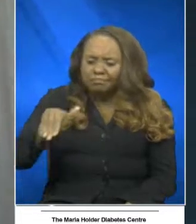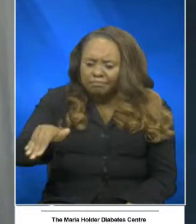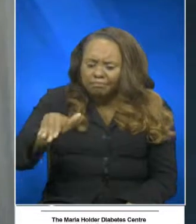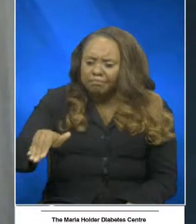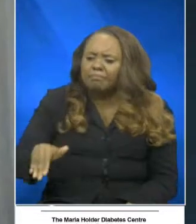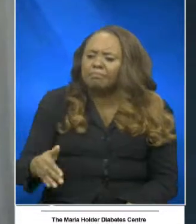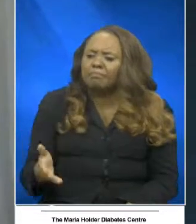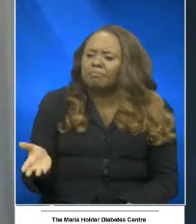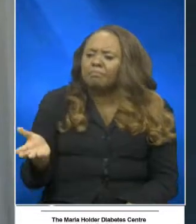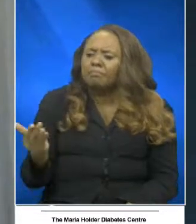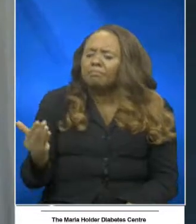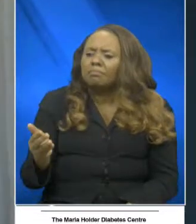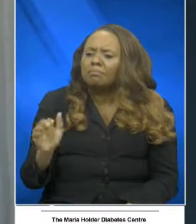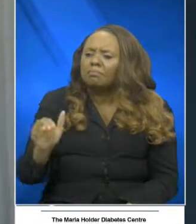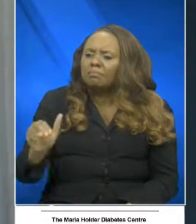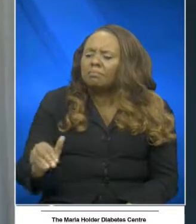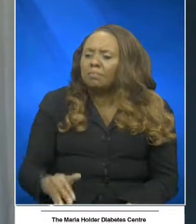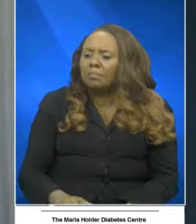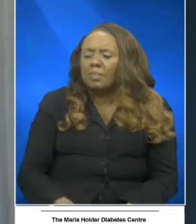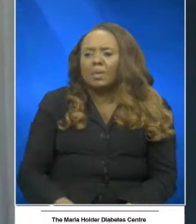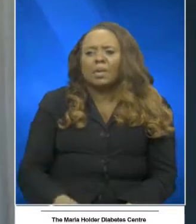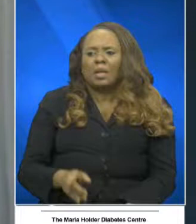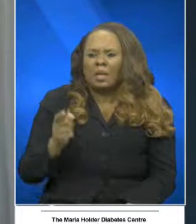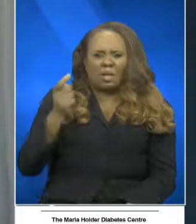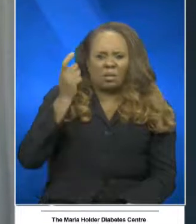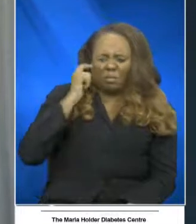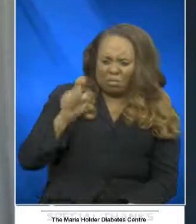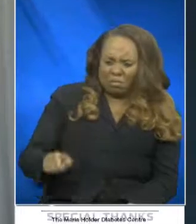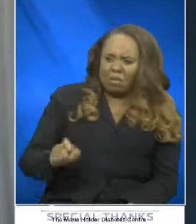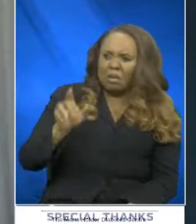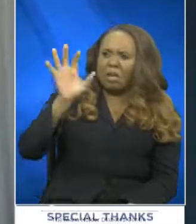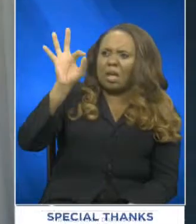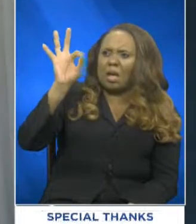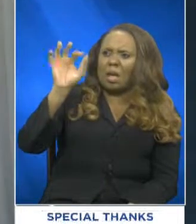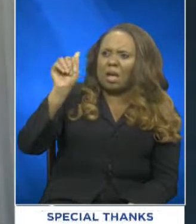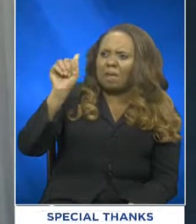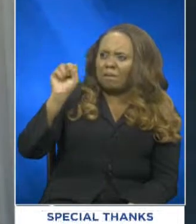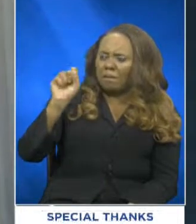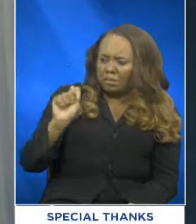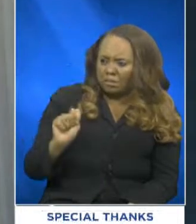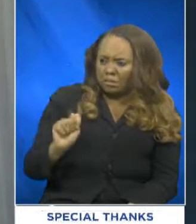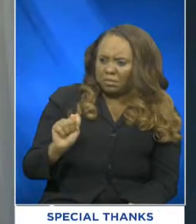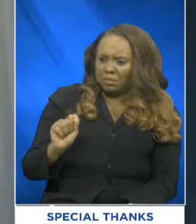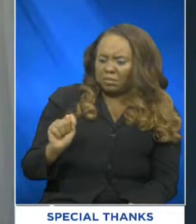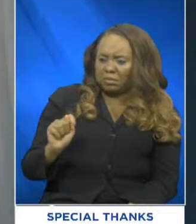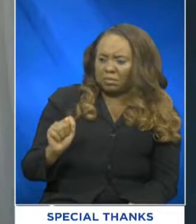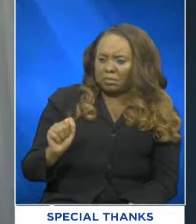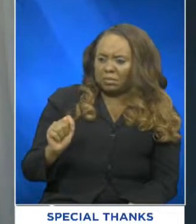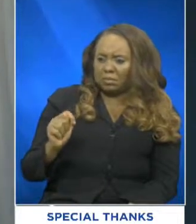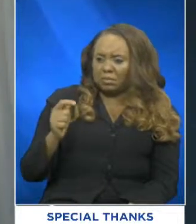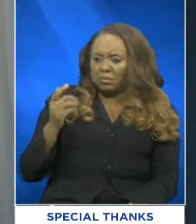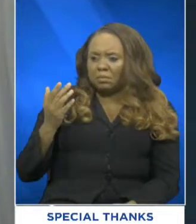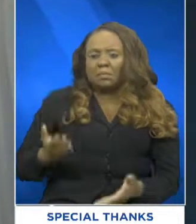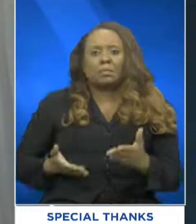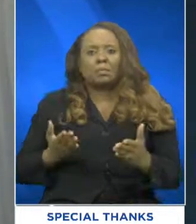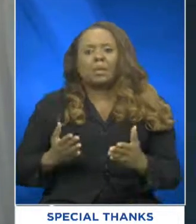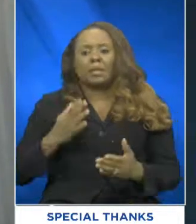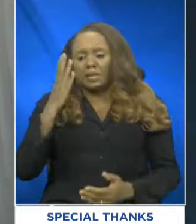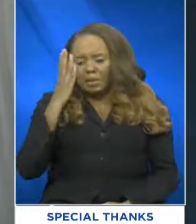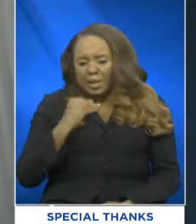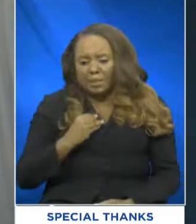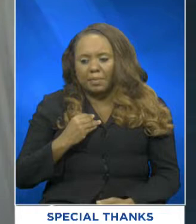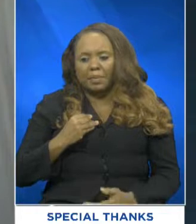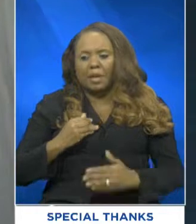FAS, you then have to take in consideration the time from the sleep. So hopefully they've only slept less than 3 hours. But